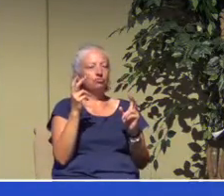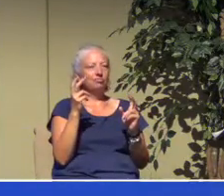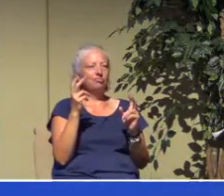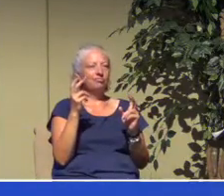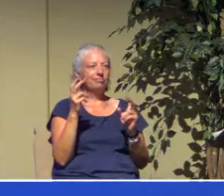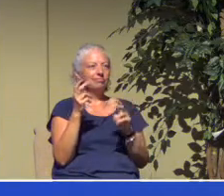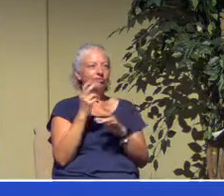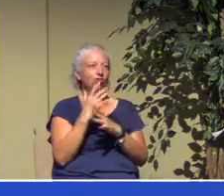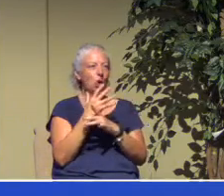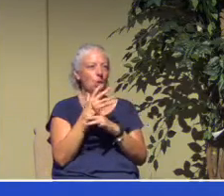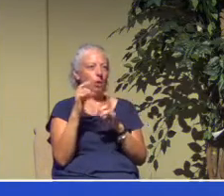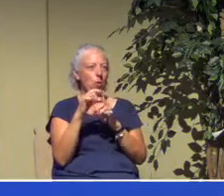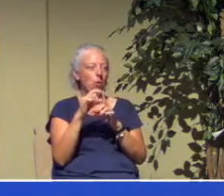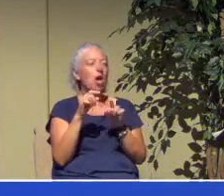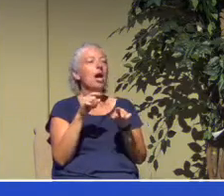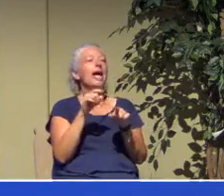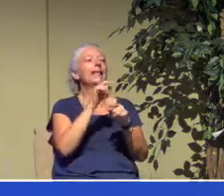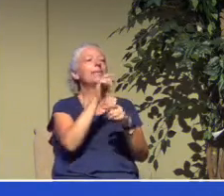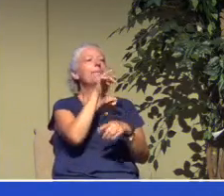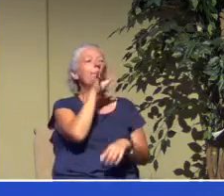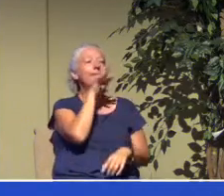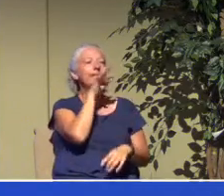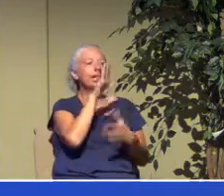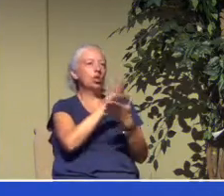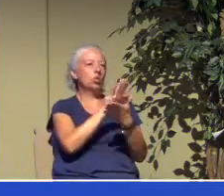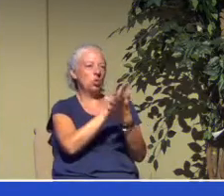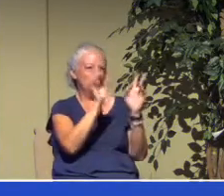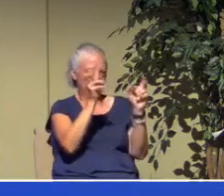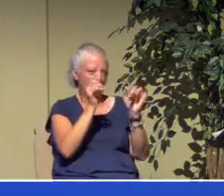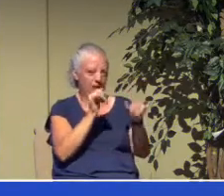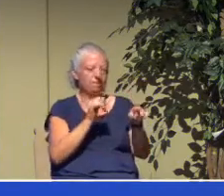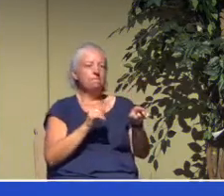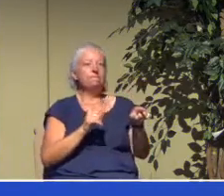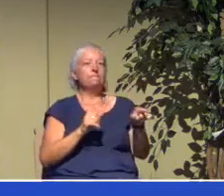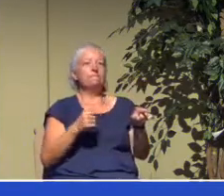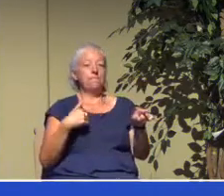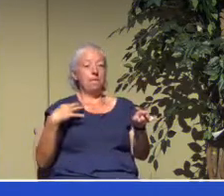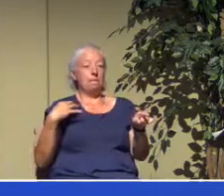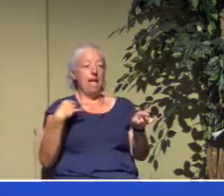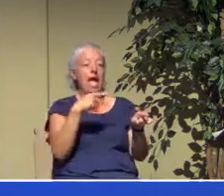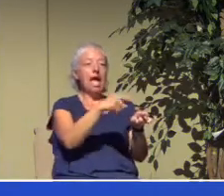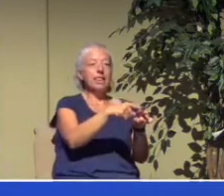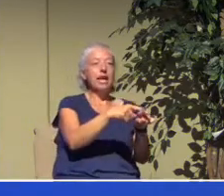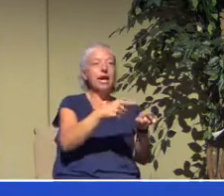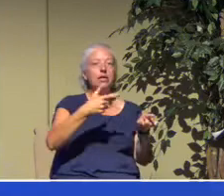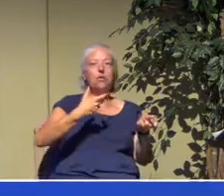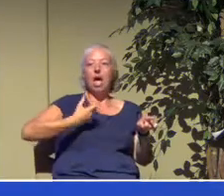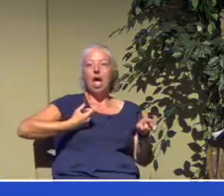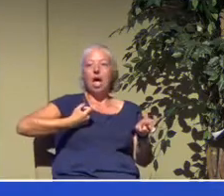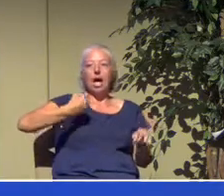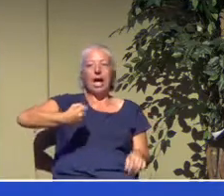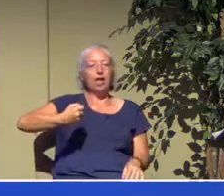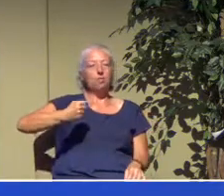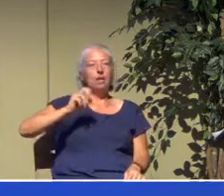a Sprachschule, a speaking school. And so a speaking school, they would freelance you out to different companies in Germany